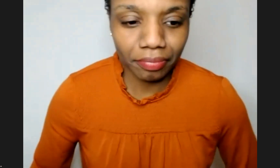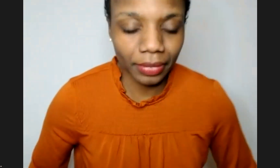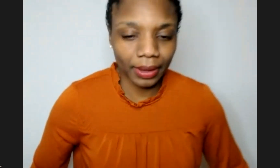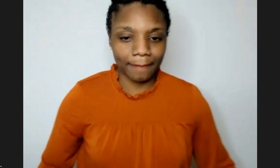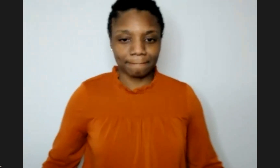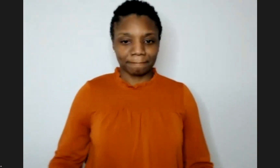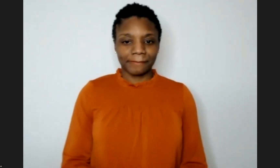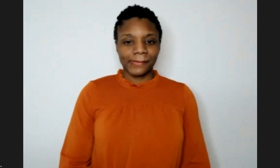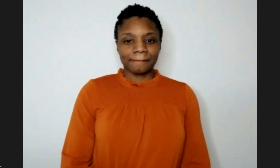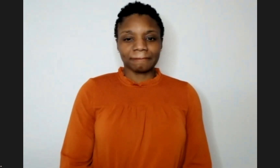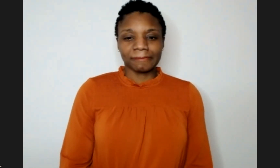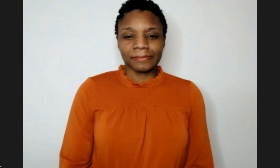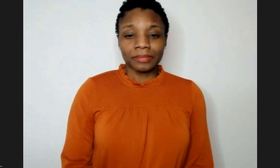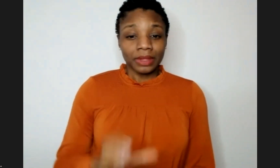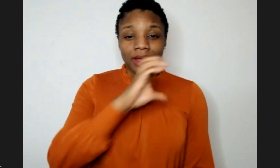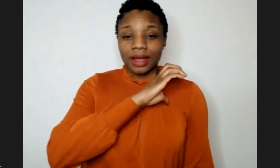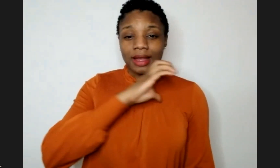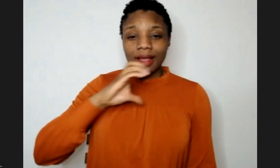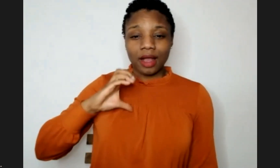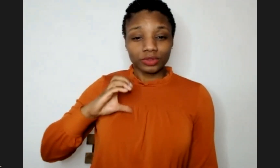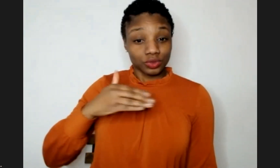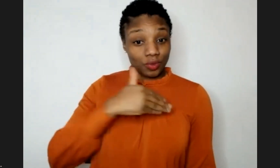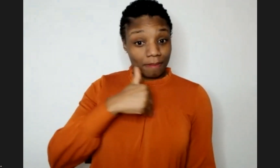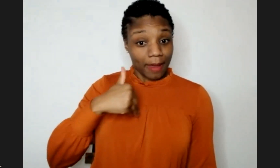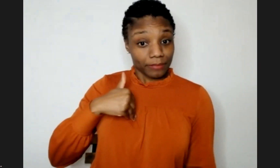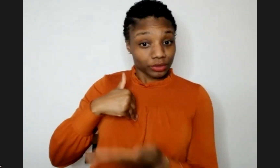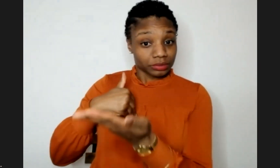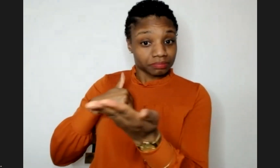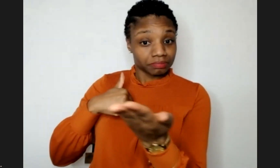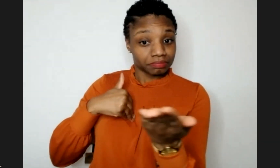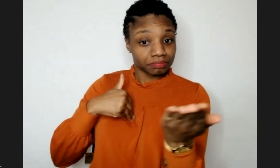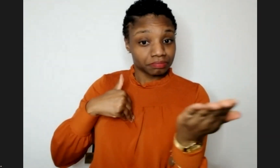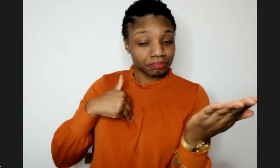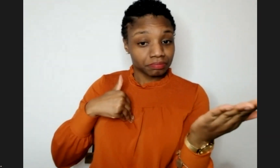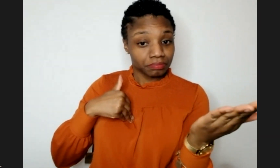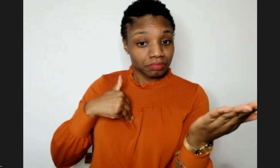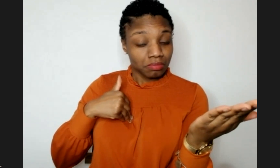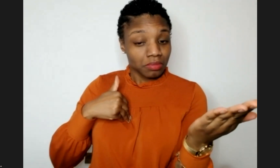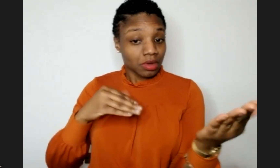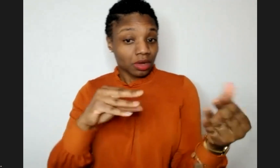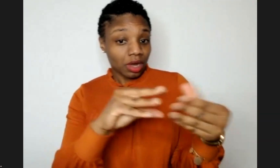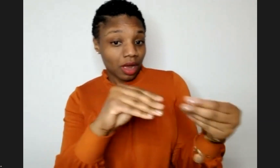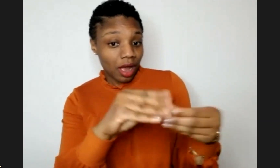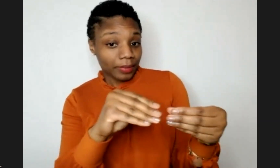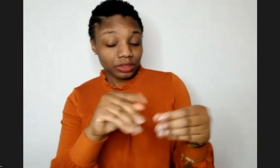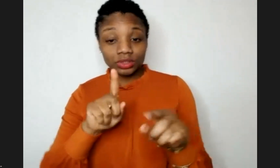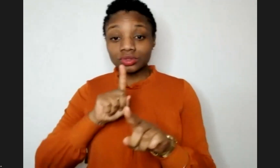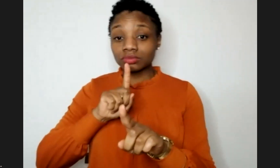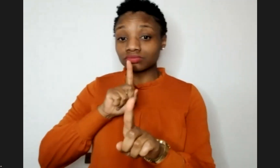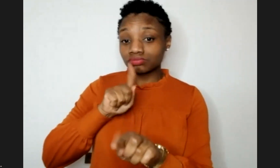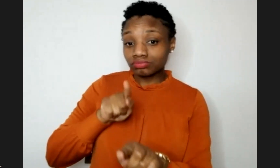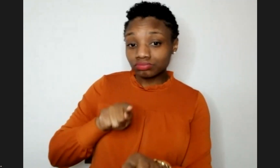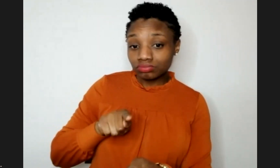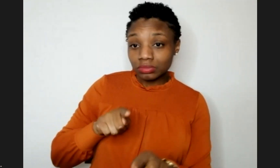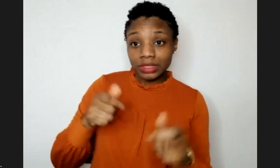Do the council members have any sort of comments or answers to the first couple questions